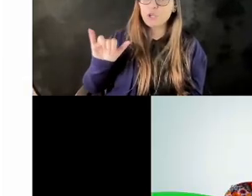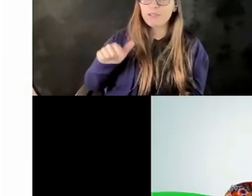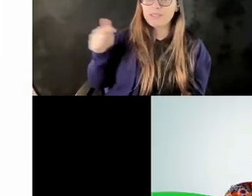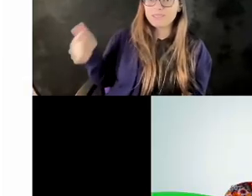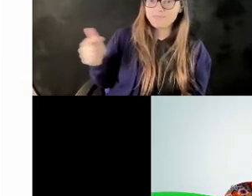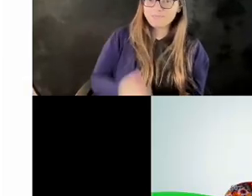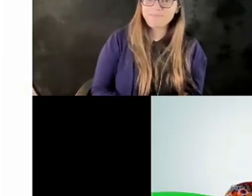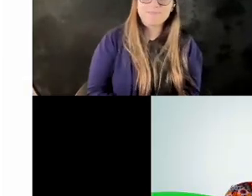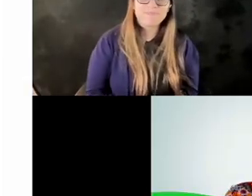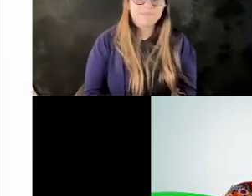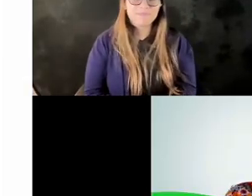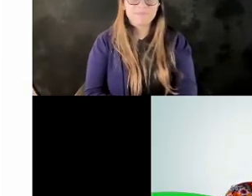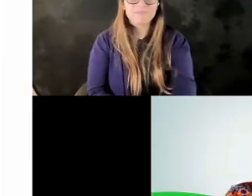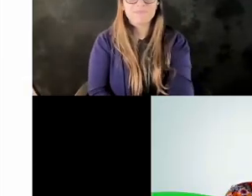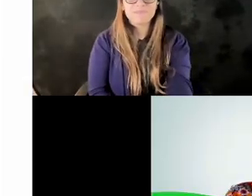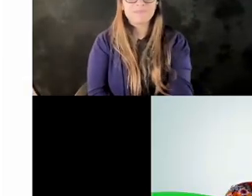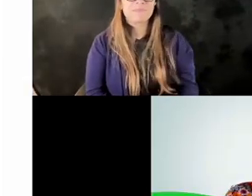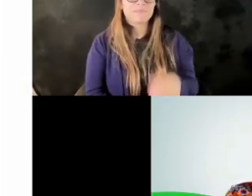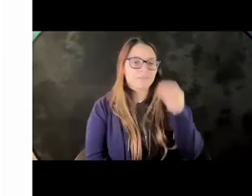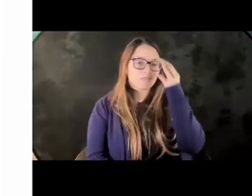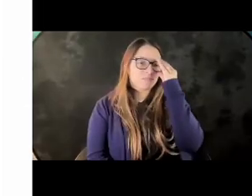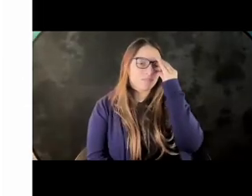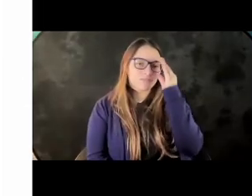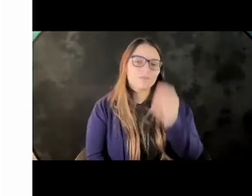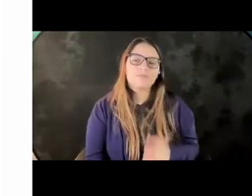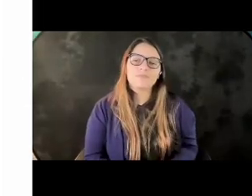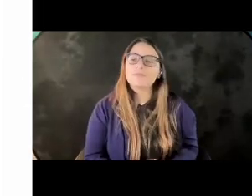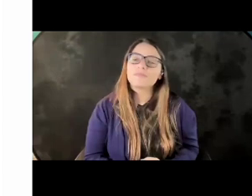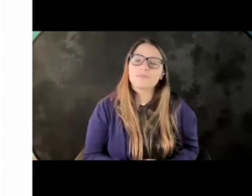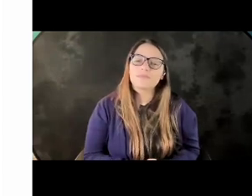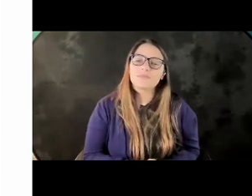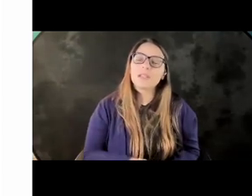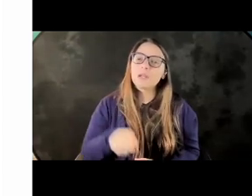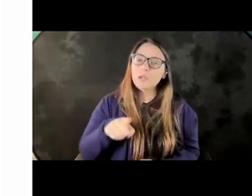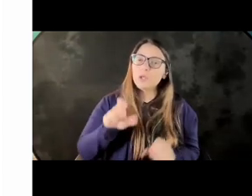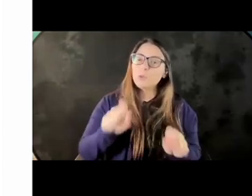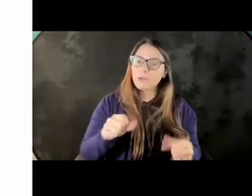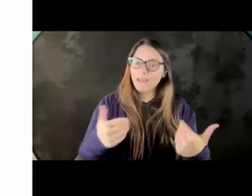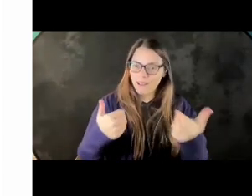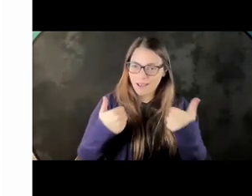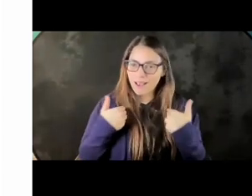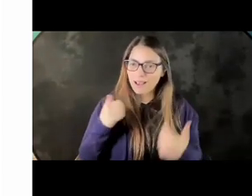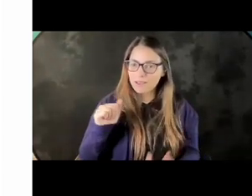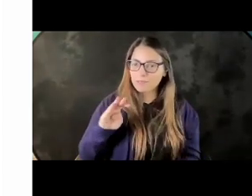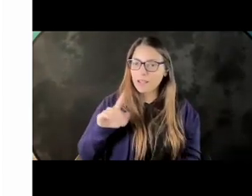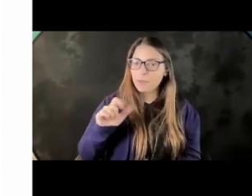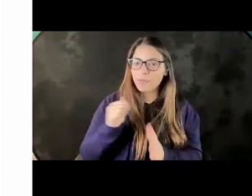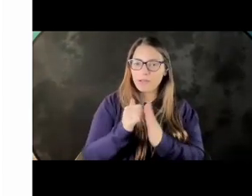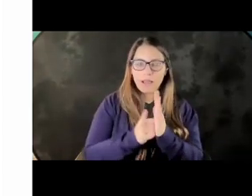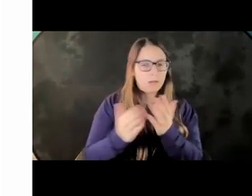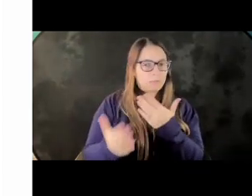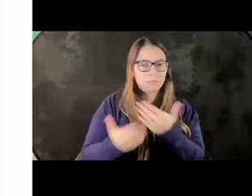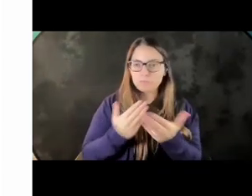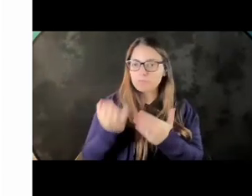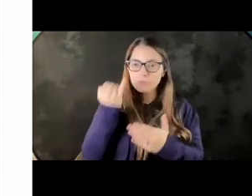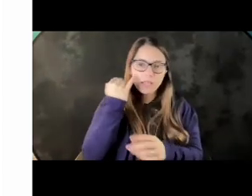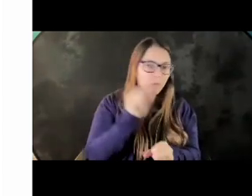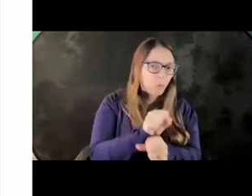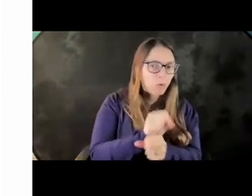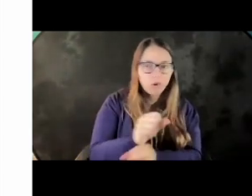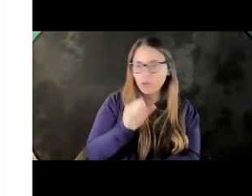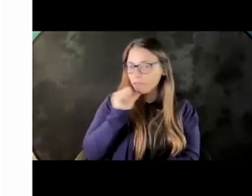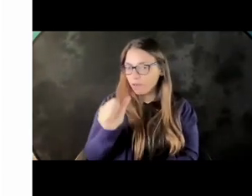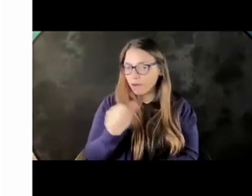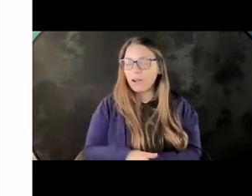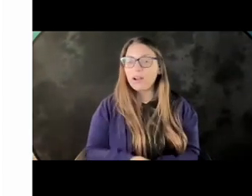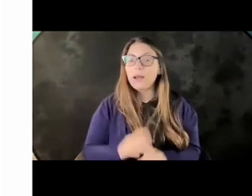Sure. You can own an ABLE account regardless of your employment status. However, individuals who work